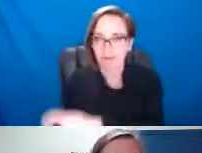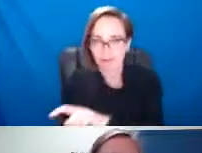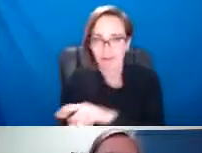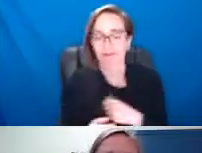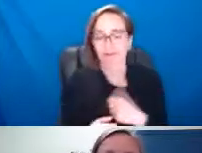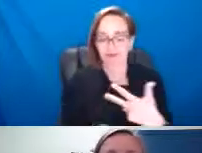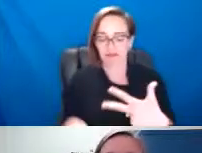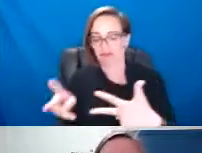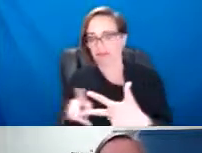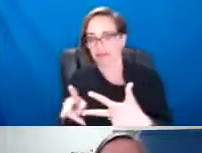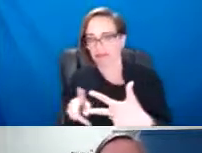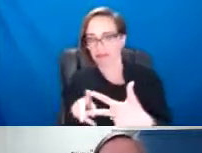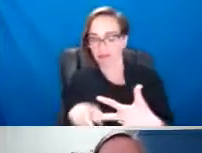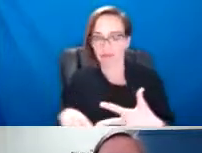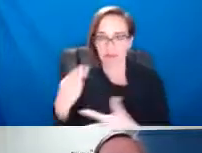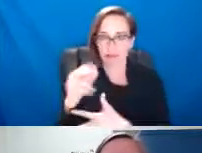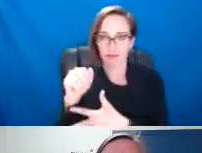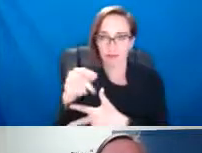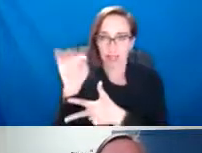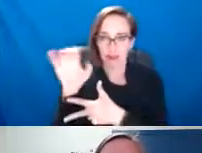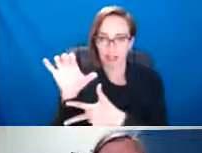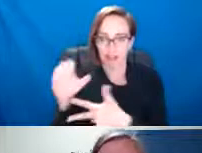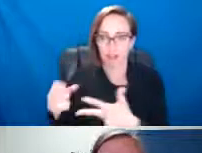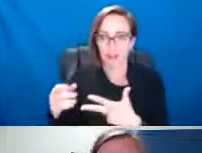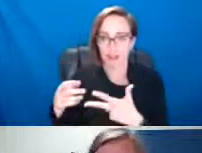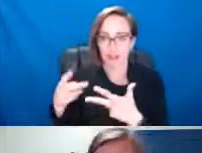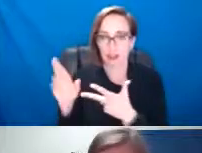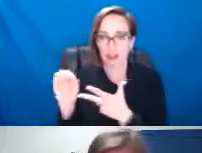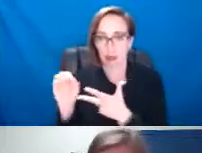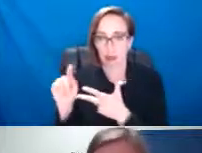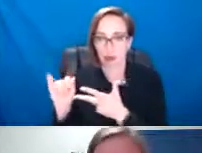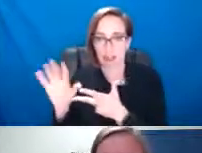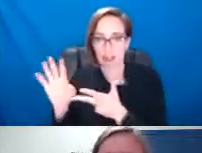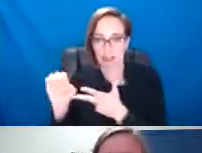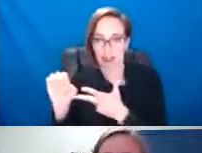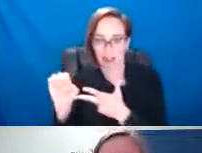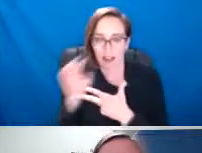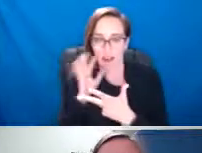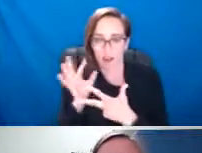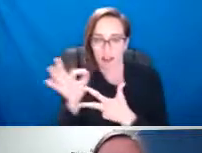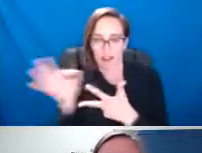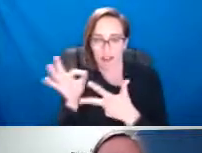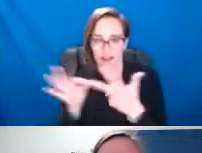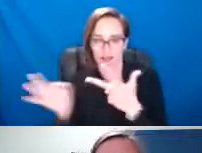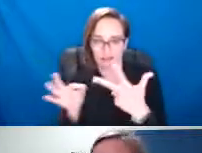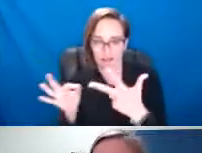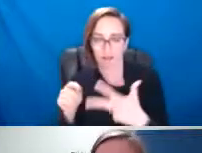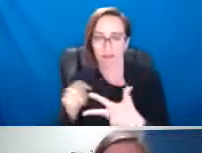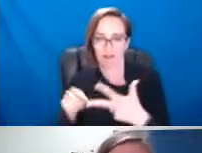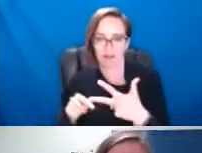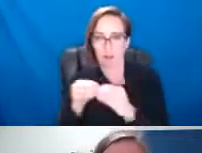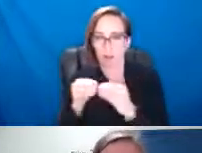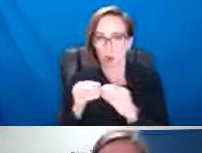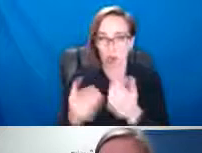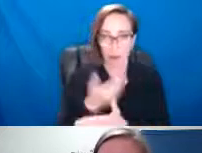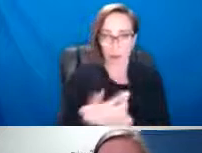of communication that I'm going to talk to you about, one of which is haptic communication. Just to